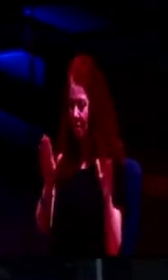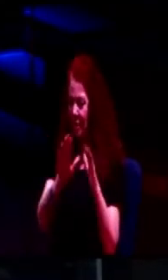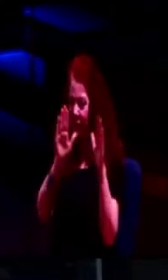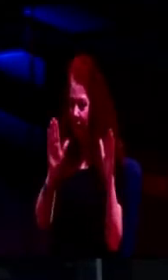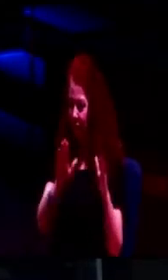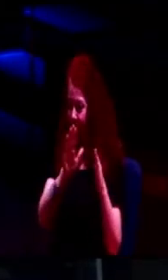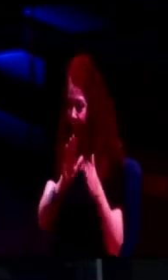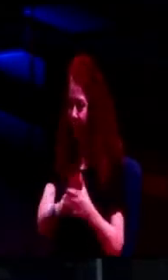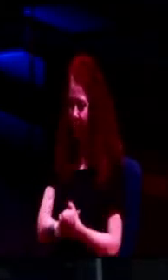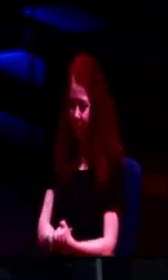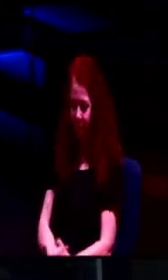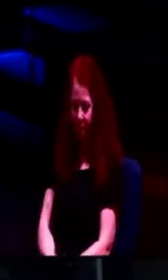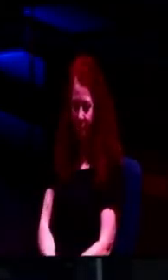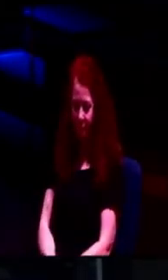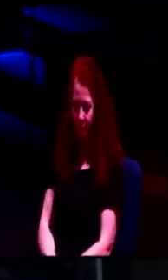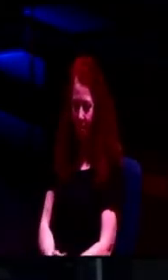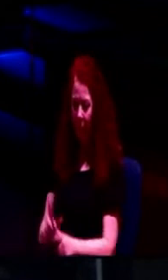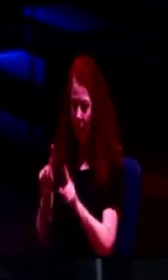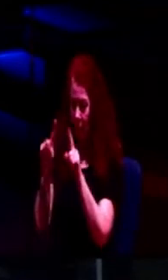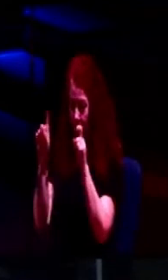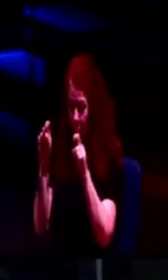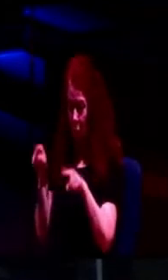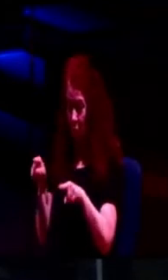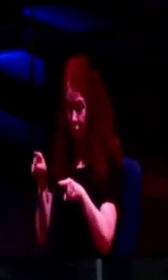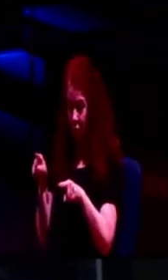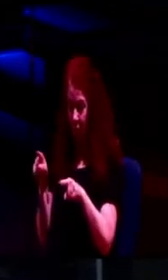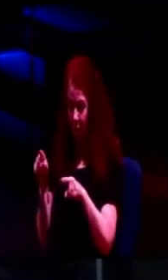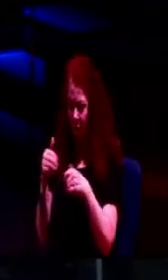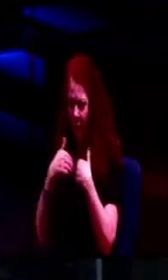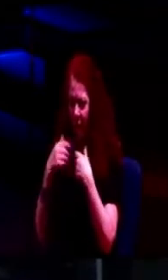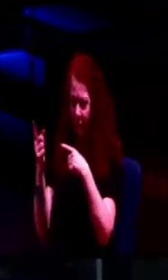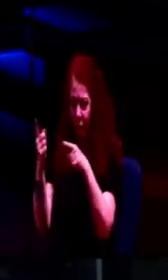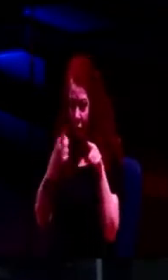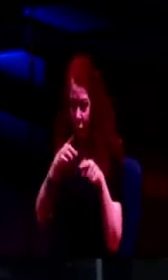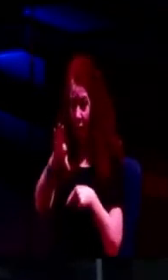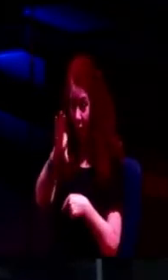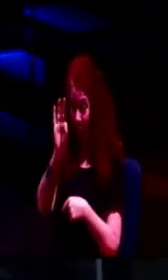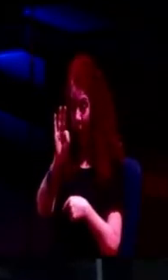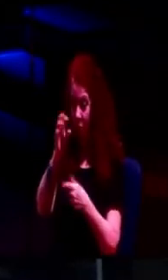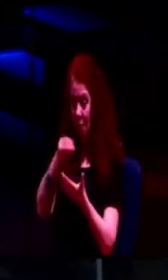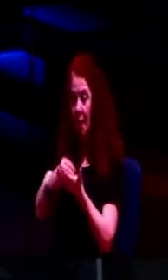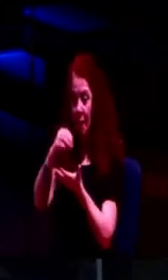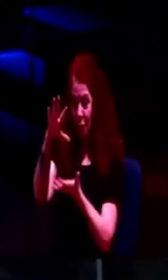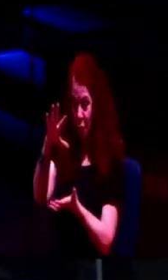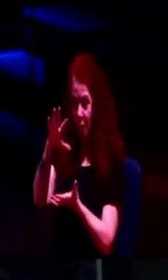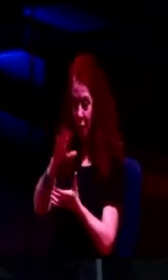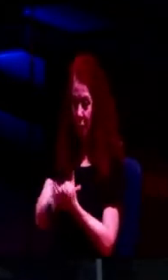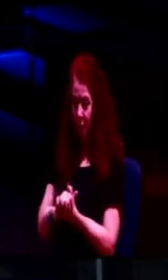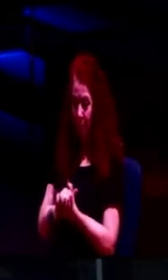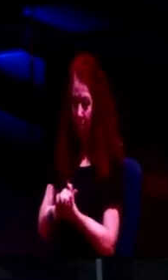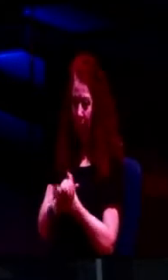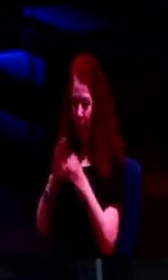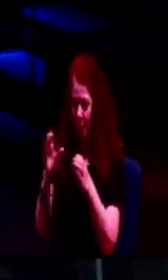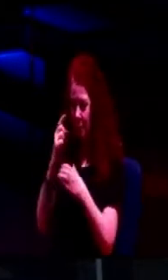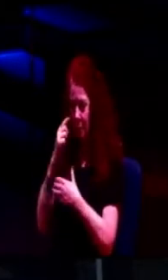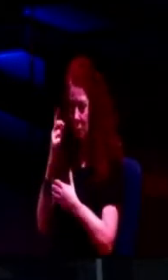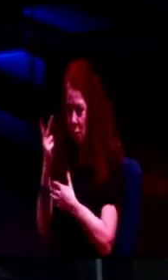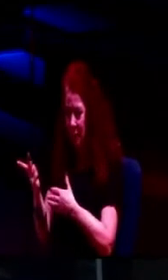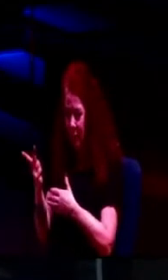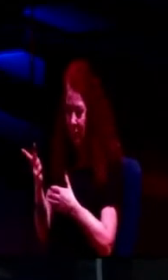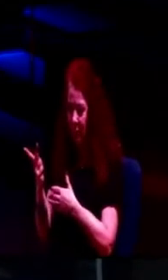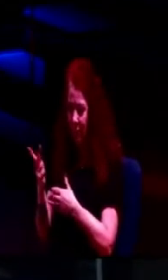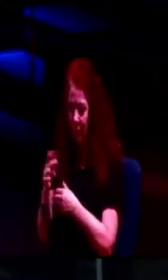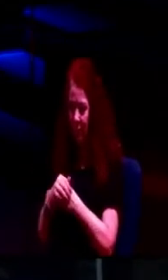Sundays. So the question is, have we found the treasure at a great price? Have you found it? Did you see it? Are